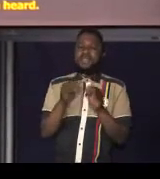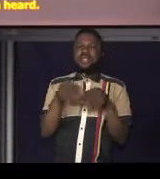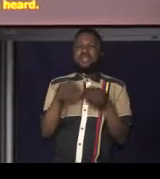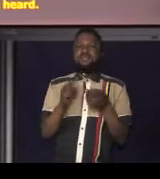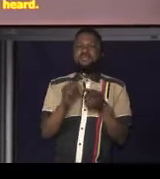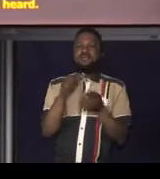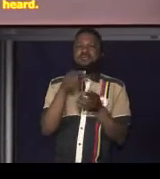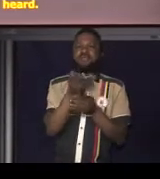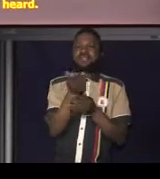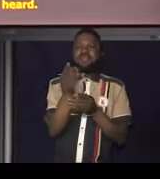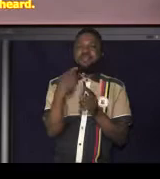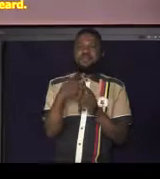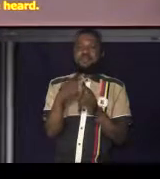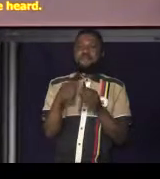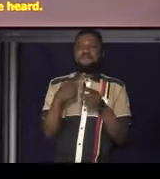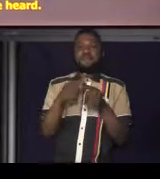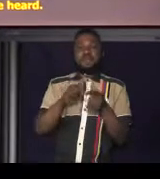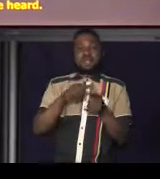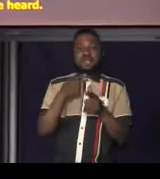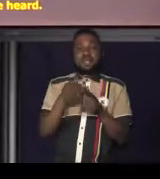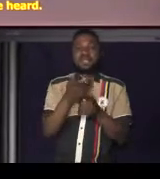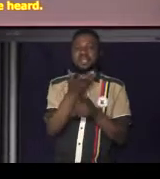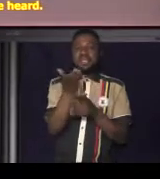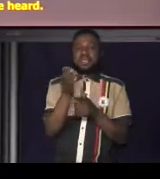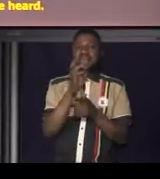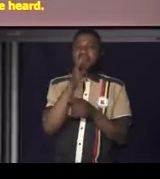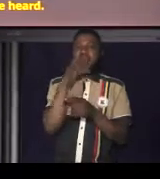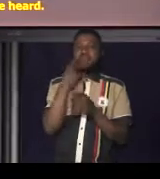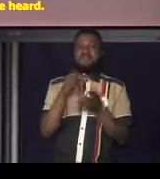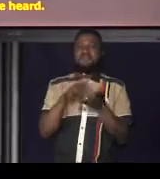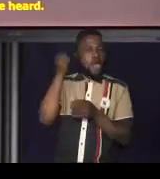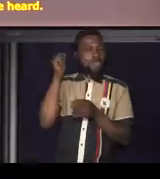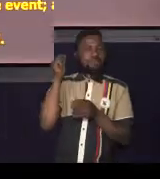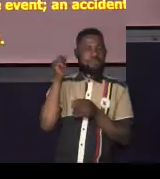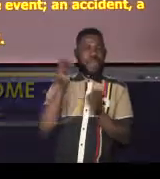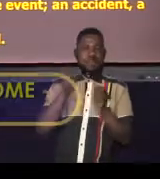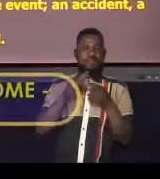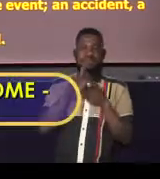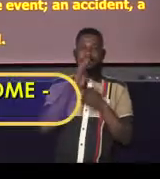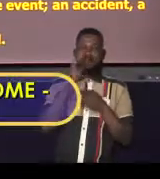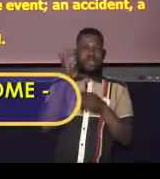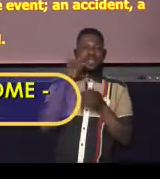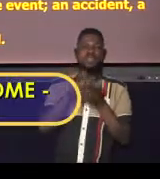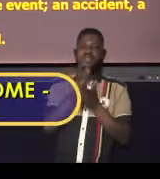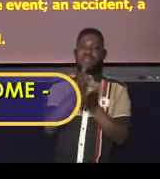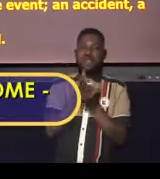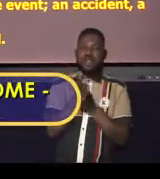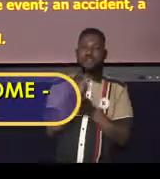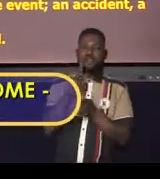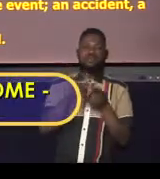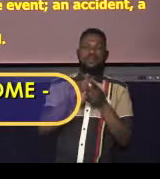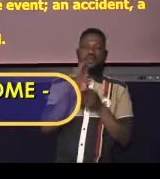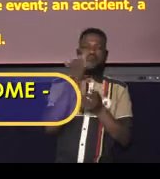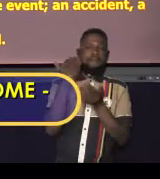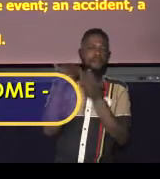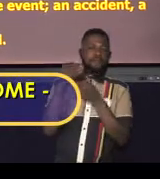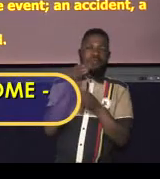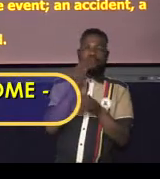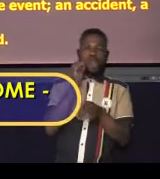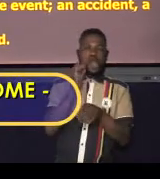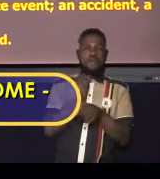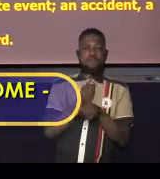given to these words. But then, here are the meanings. That is the correction to your previous